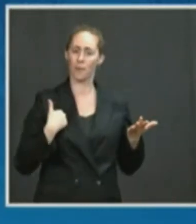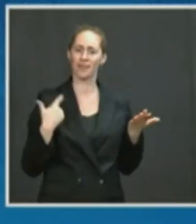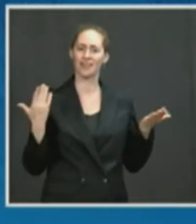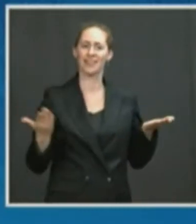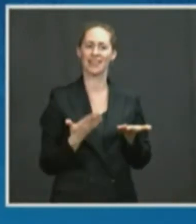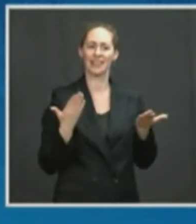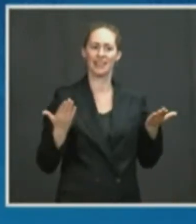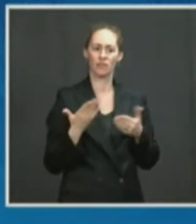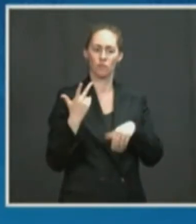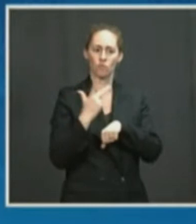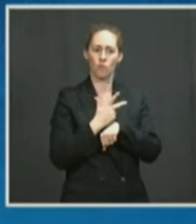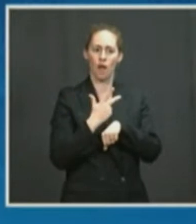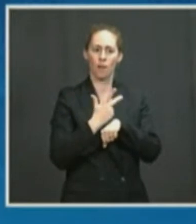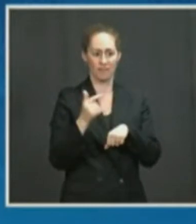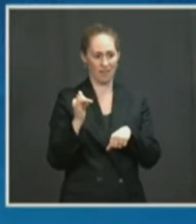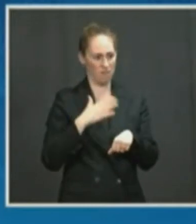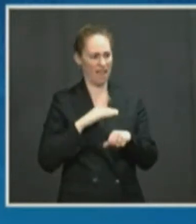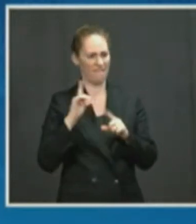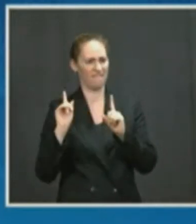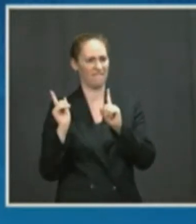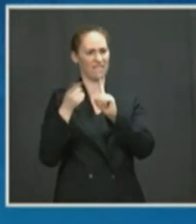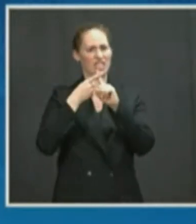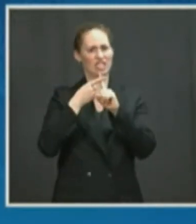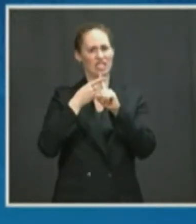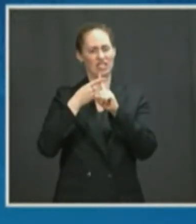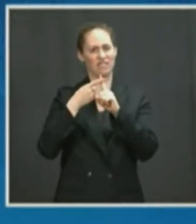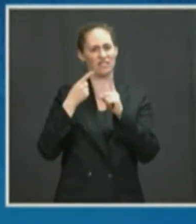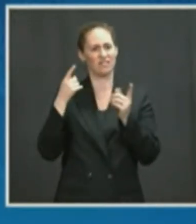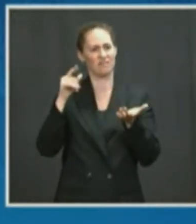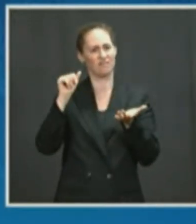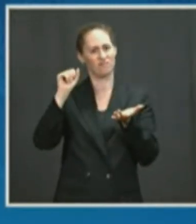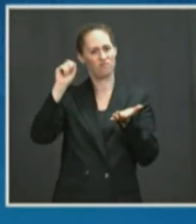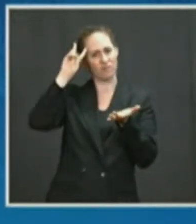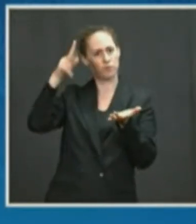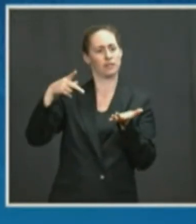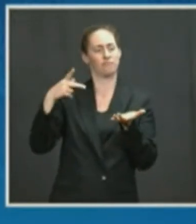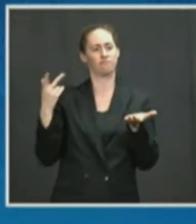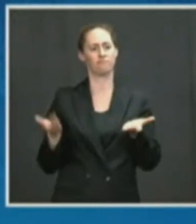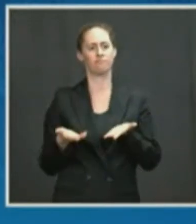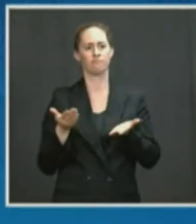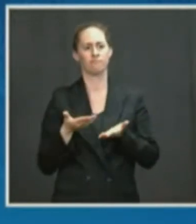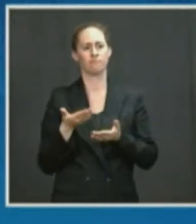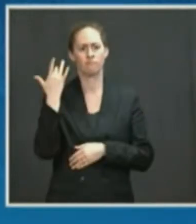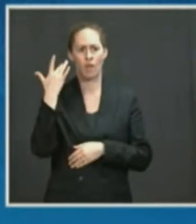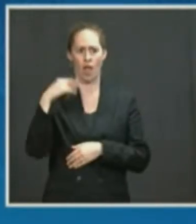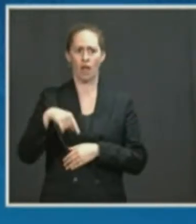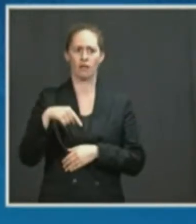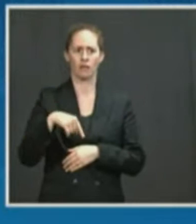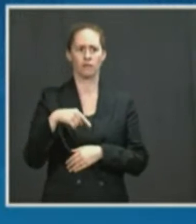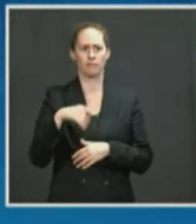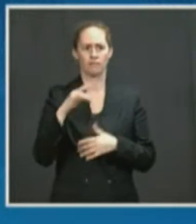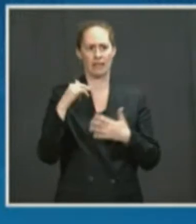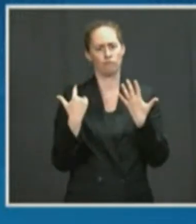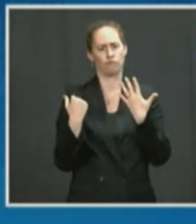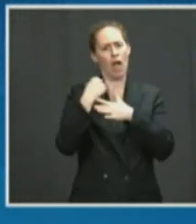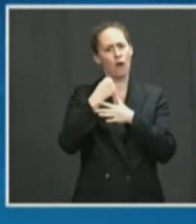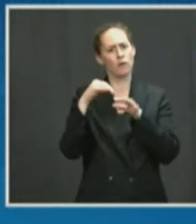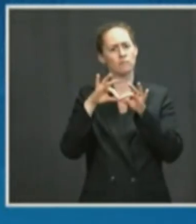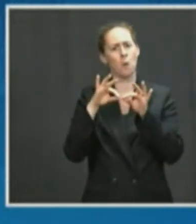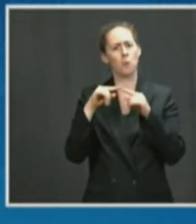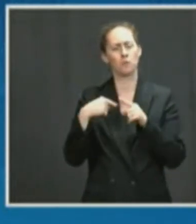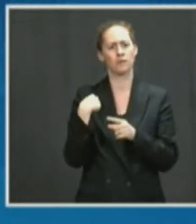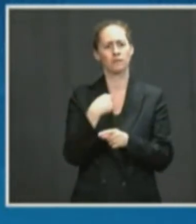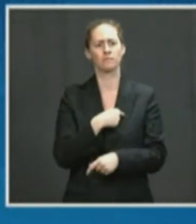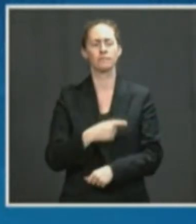as Vice President of the United States is because this is one of our highest priorities, and I came here to be here on the